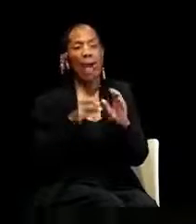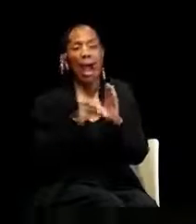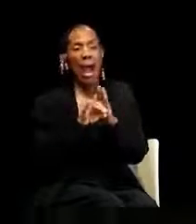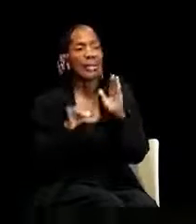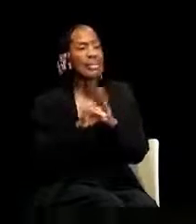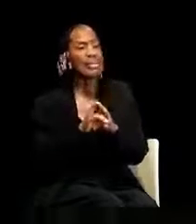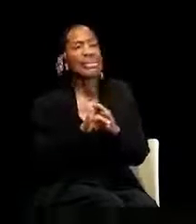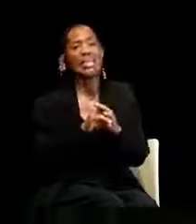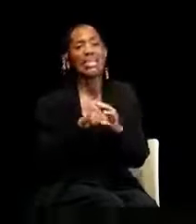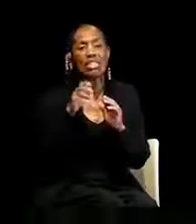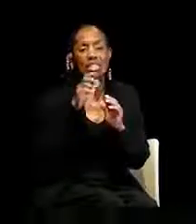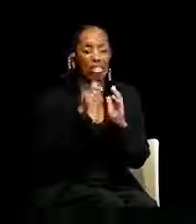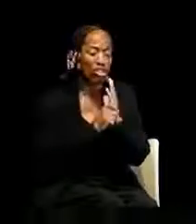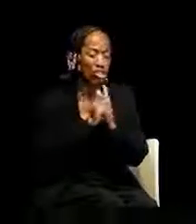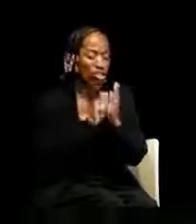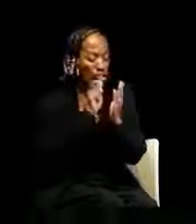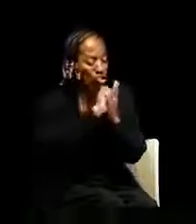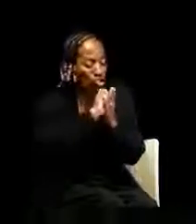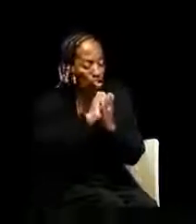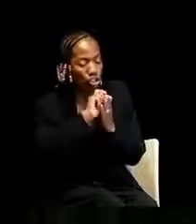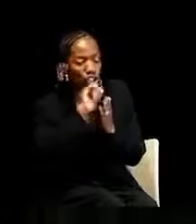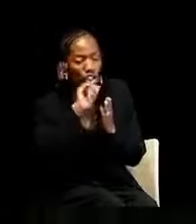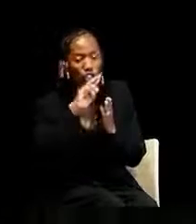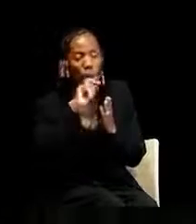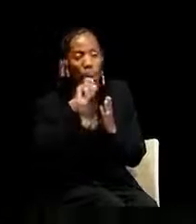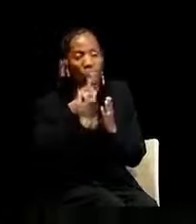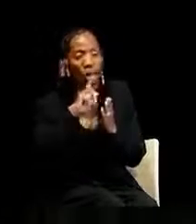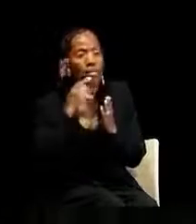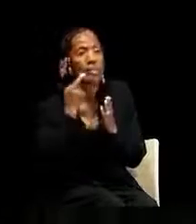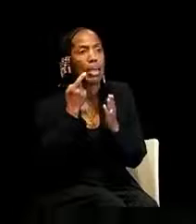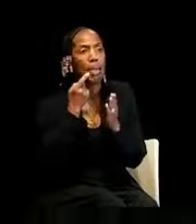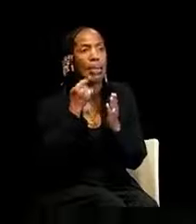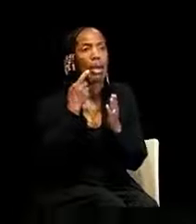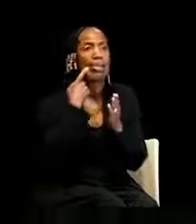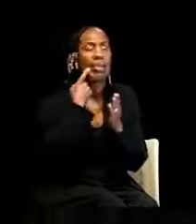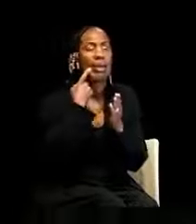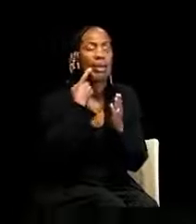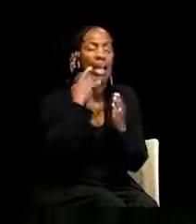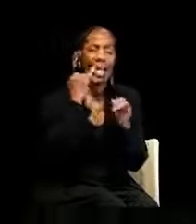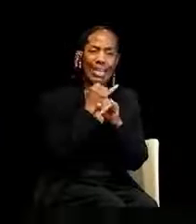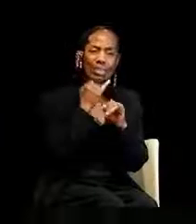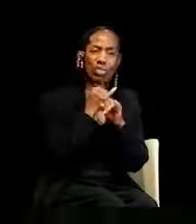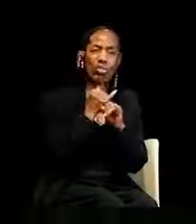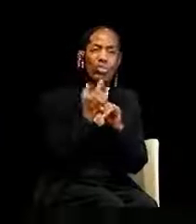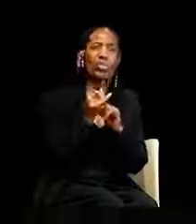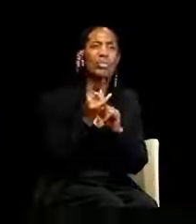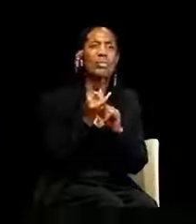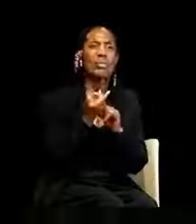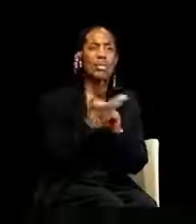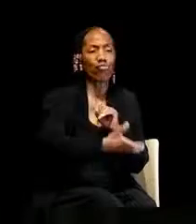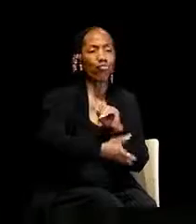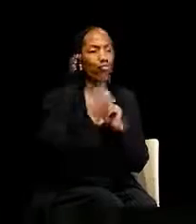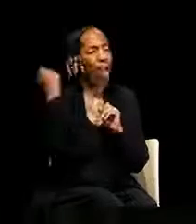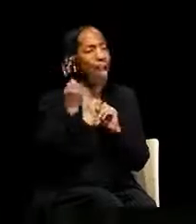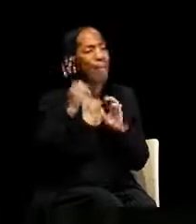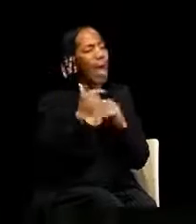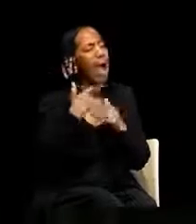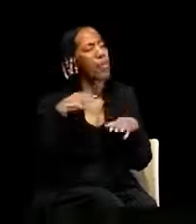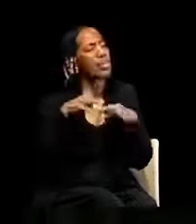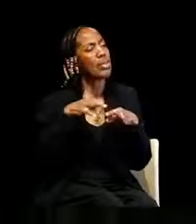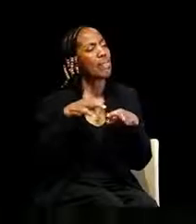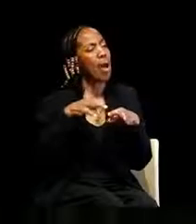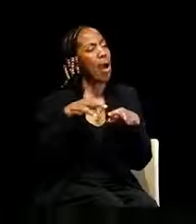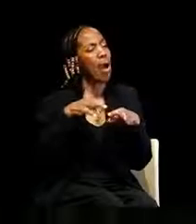jewelry, whether it's journals. One of the things I think that institutions have done is taken away how we define